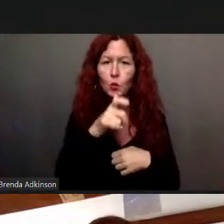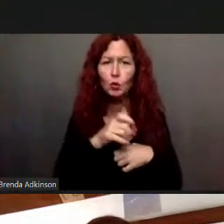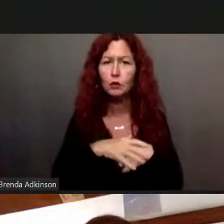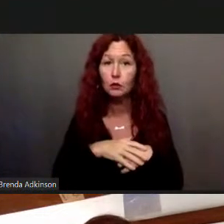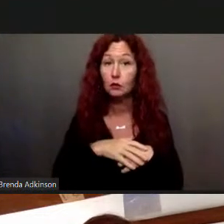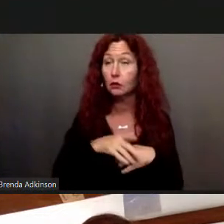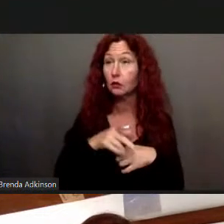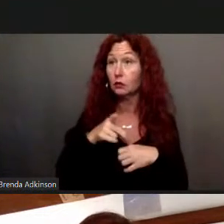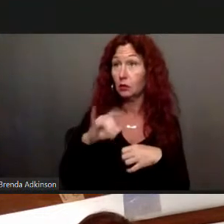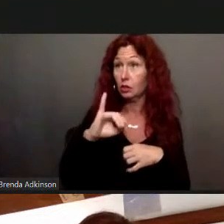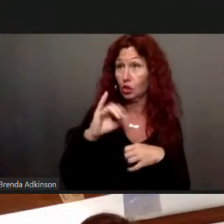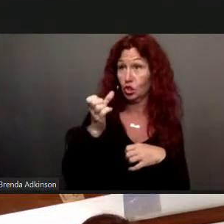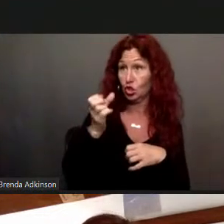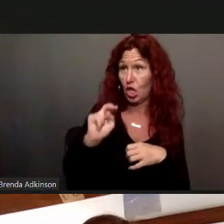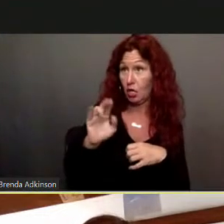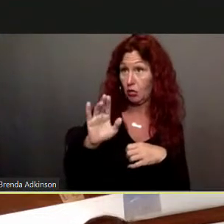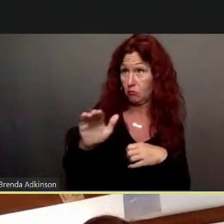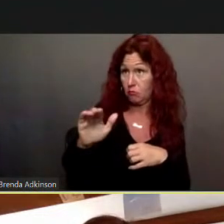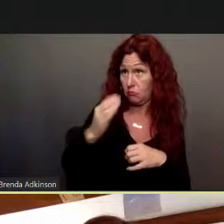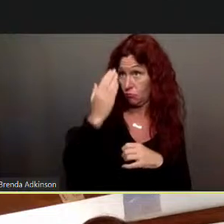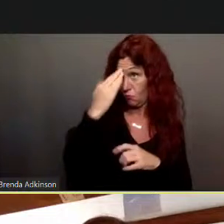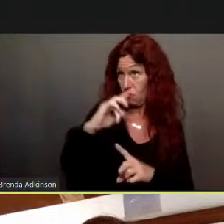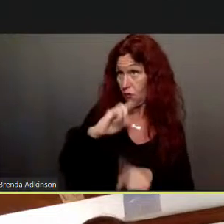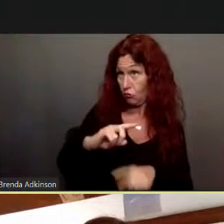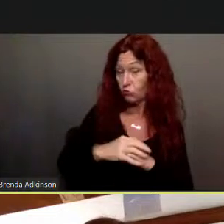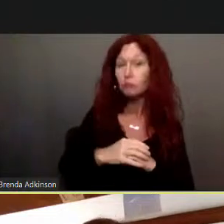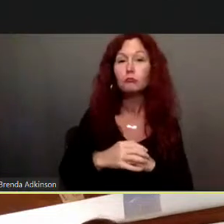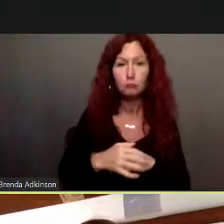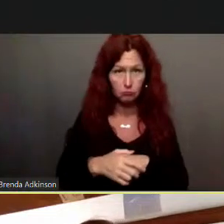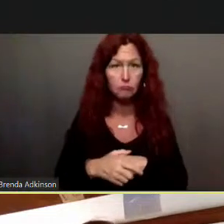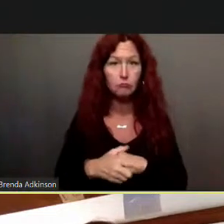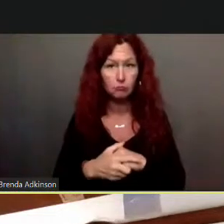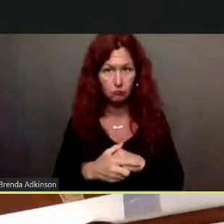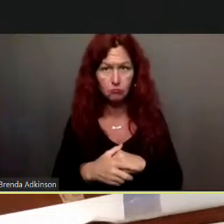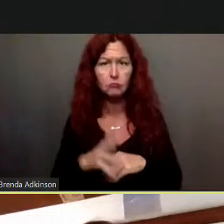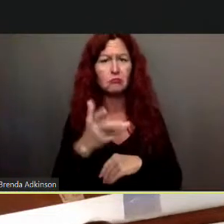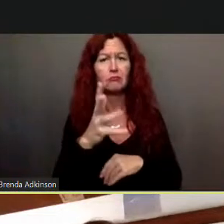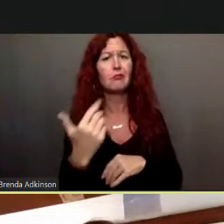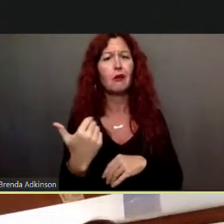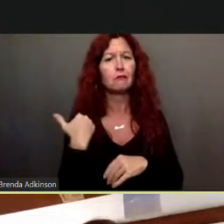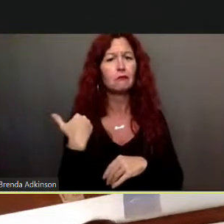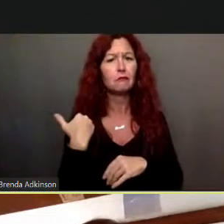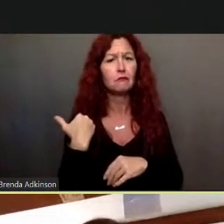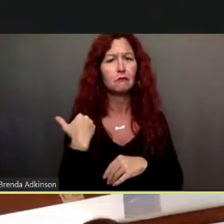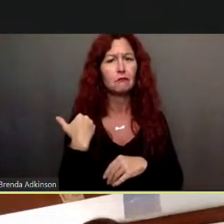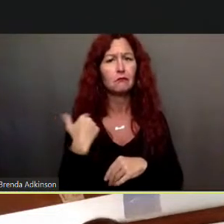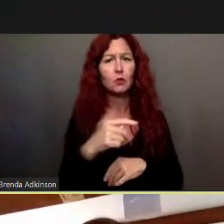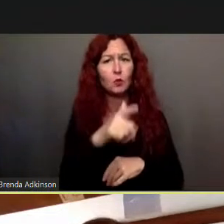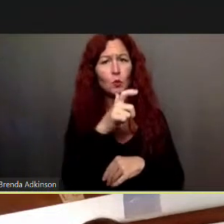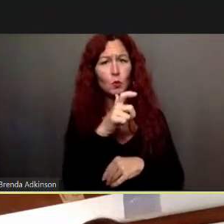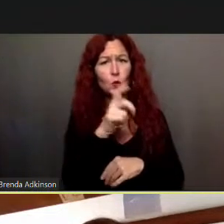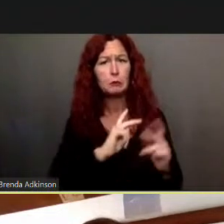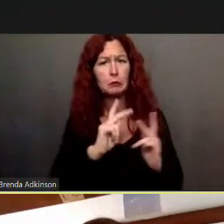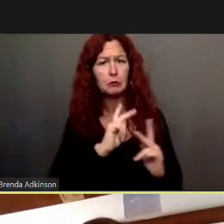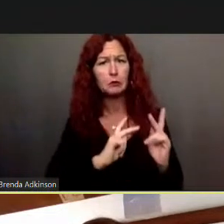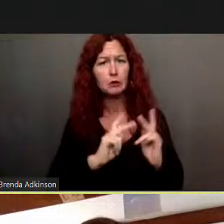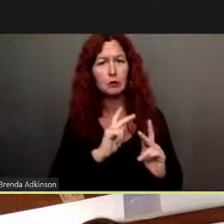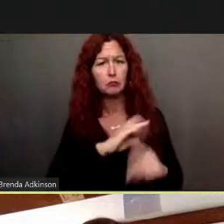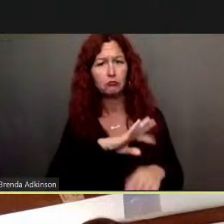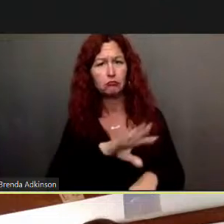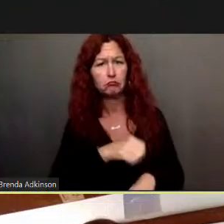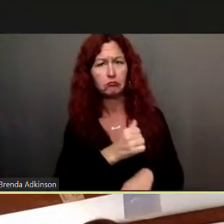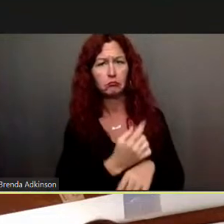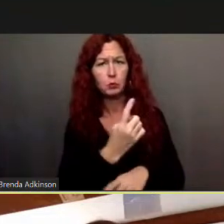Jen, can you answer that question? Sure. We already have in place a Goodwill Ambassadors program with the county that we'll